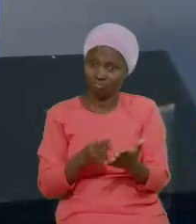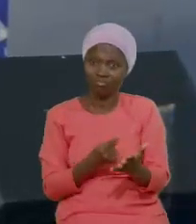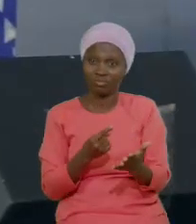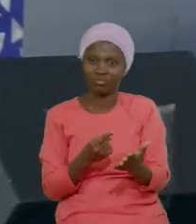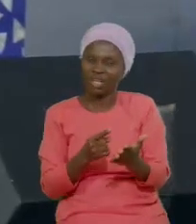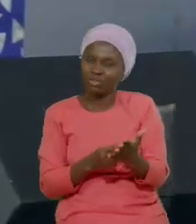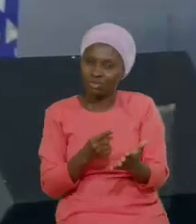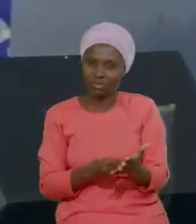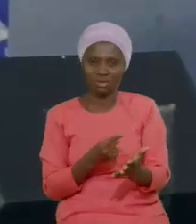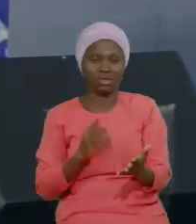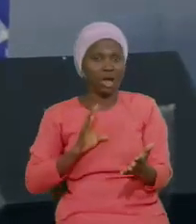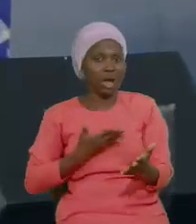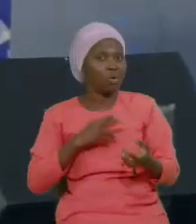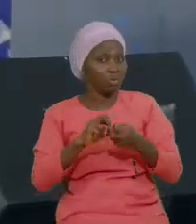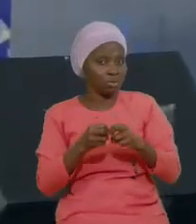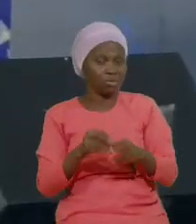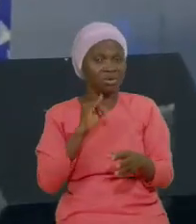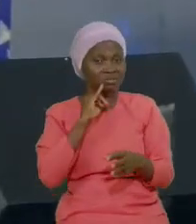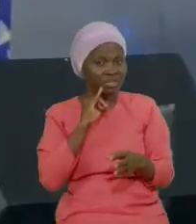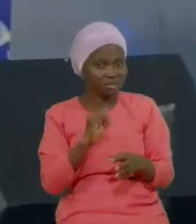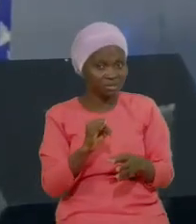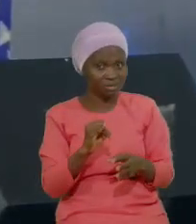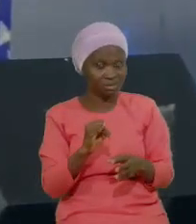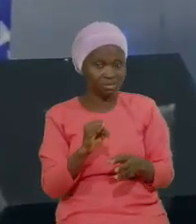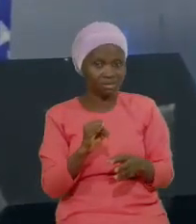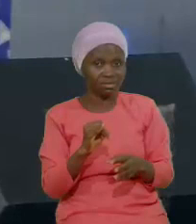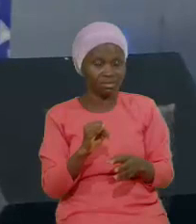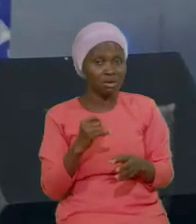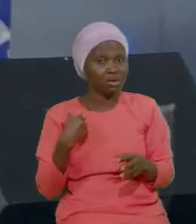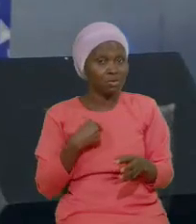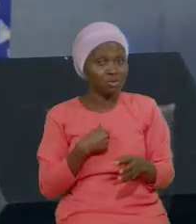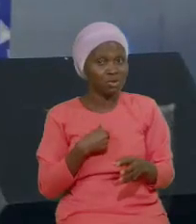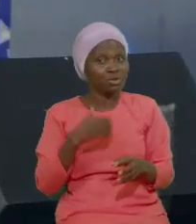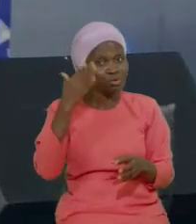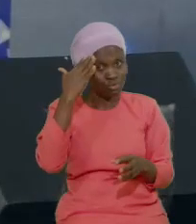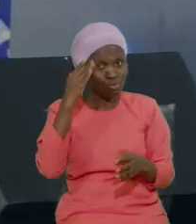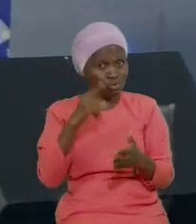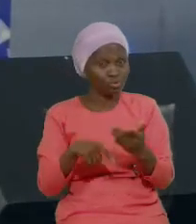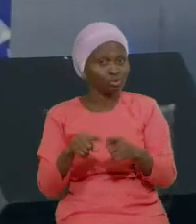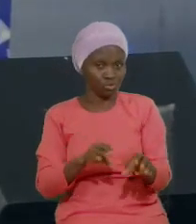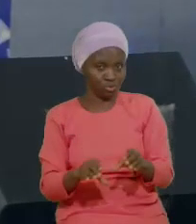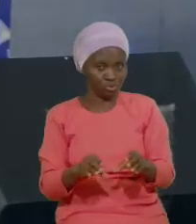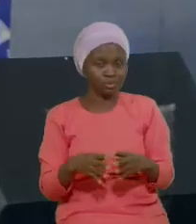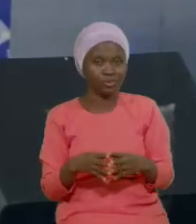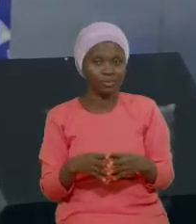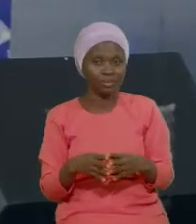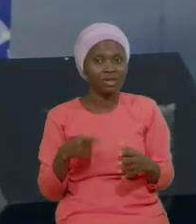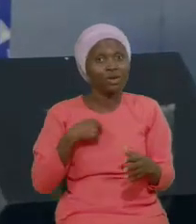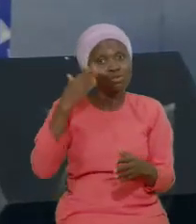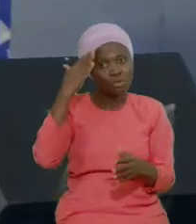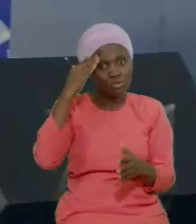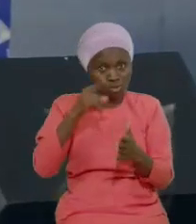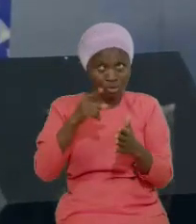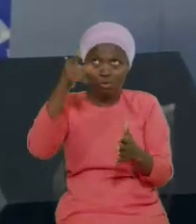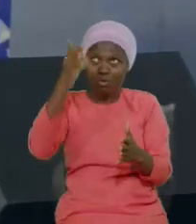Sometimes our problem is, we know what to do. We know God has raised us